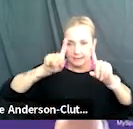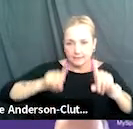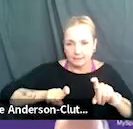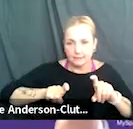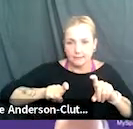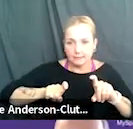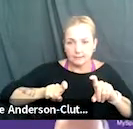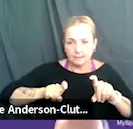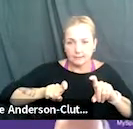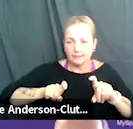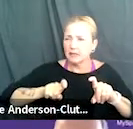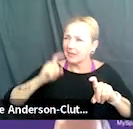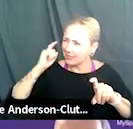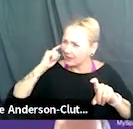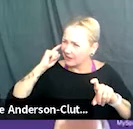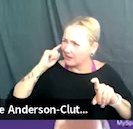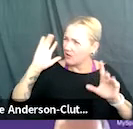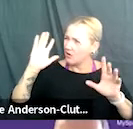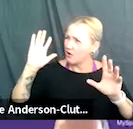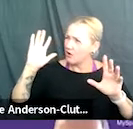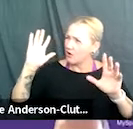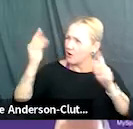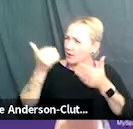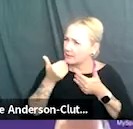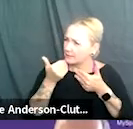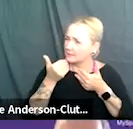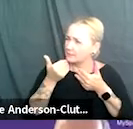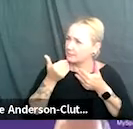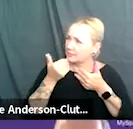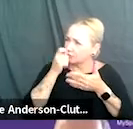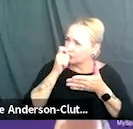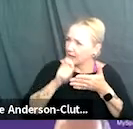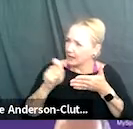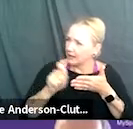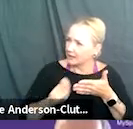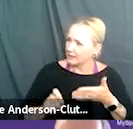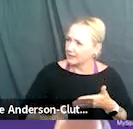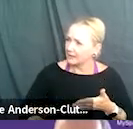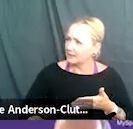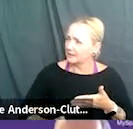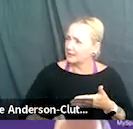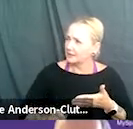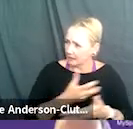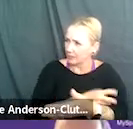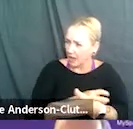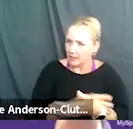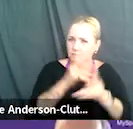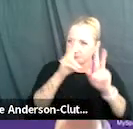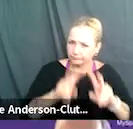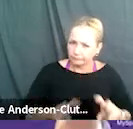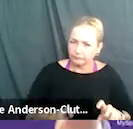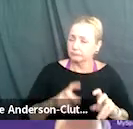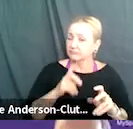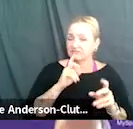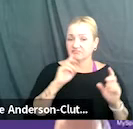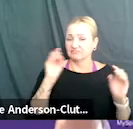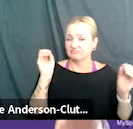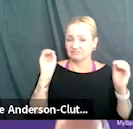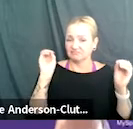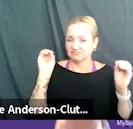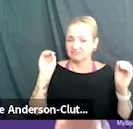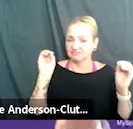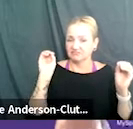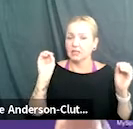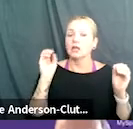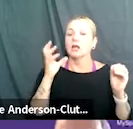autism panel done, and I don't think it showed anything further. And he was seen by a developmental pediatrician at Victoria Hospital who couldn't find